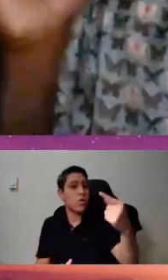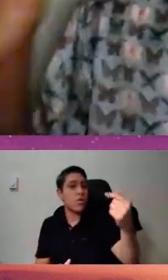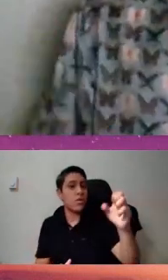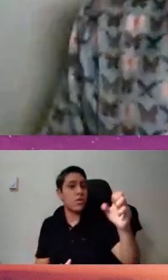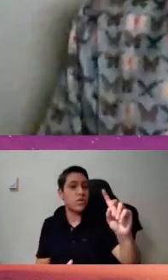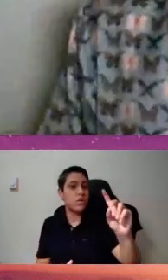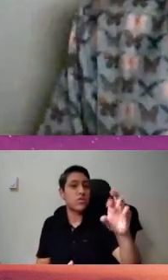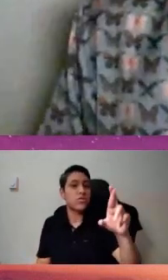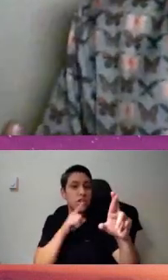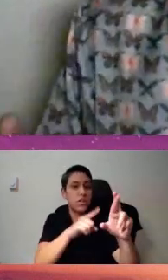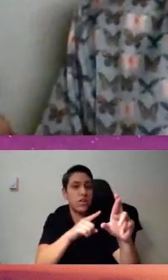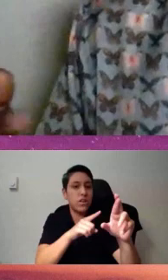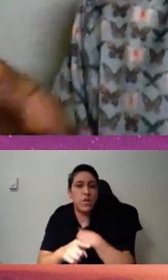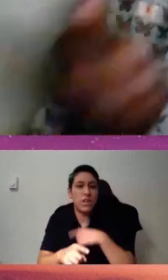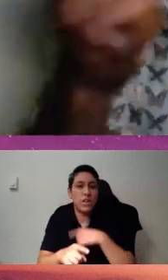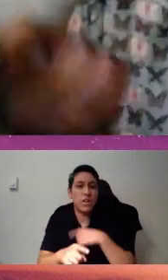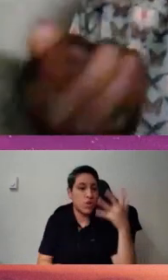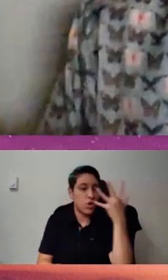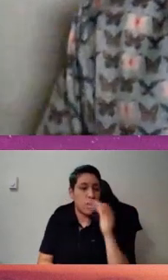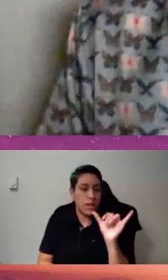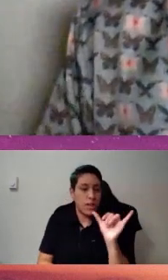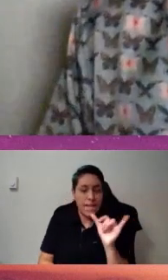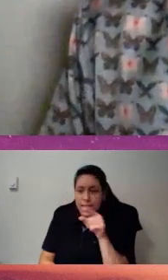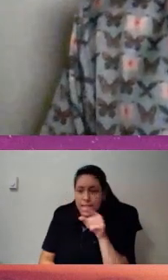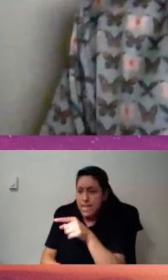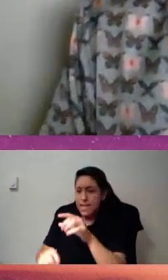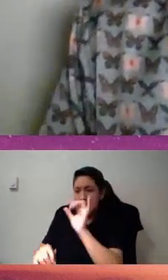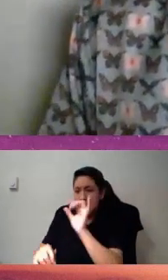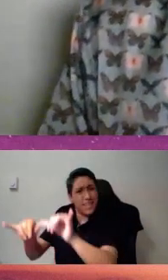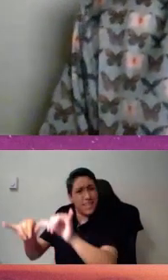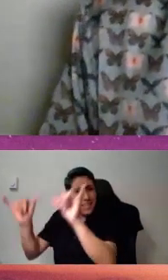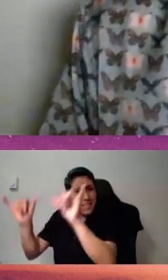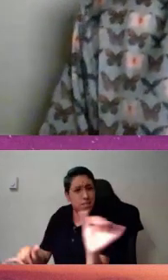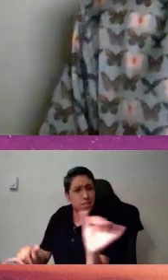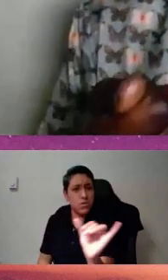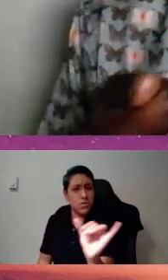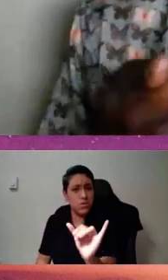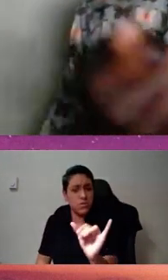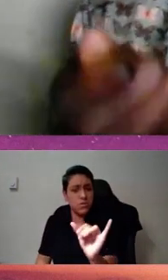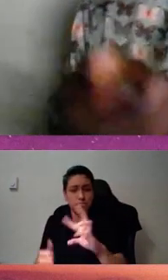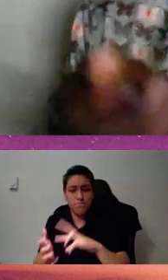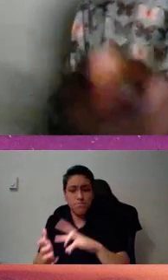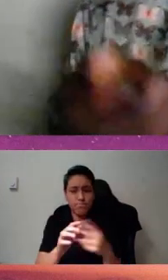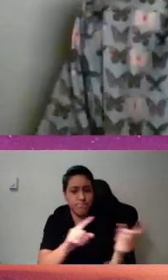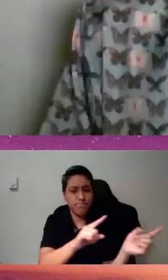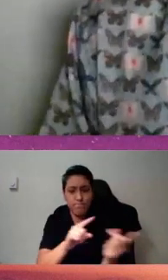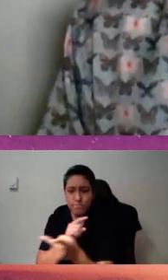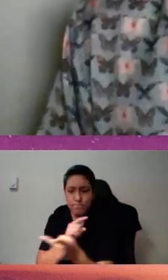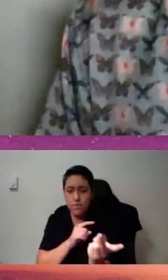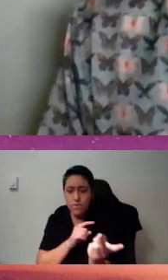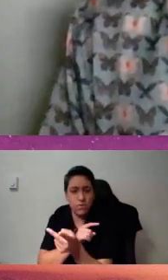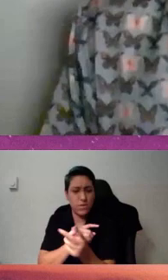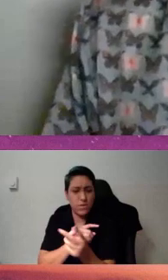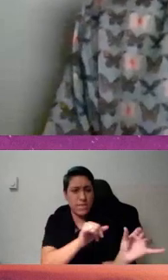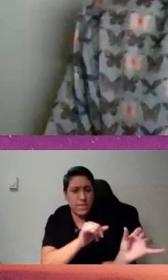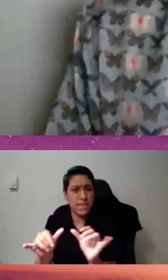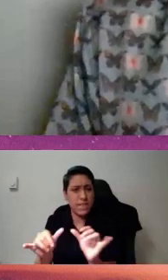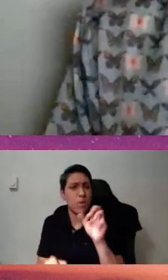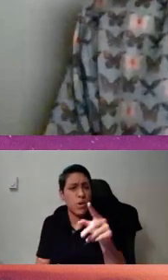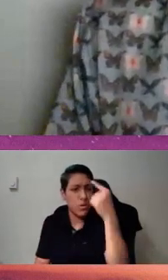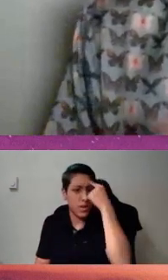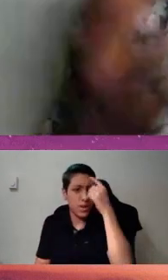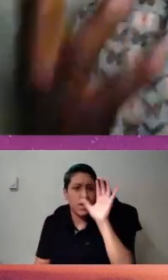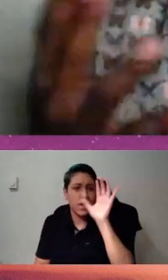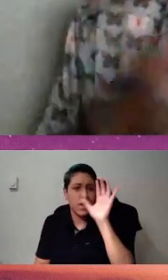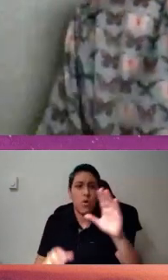Is struggling for decolonization necessarily hoping for an end to gender? Or Randy, would you say your vision is something different? So I'd love